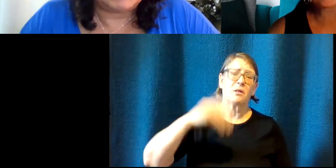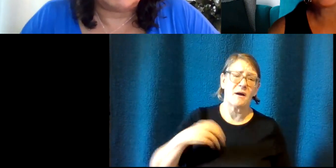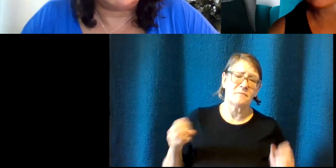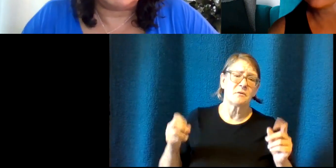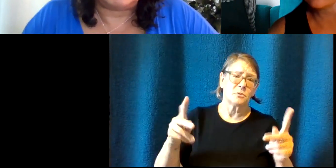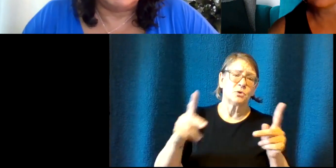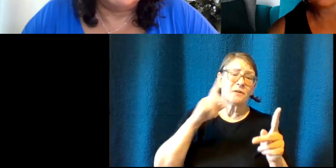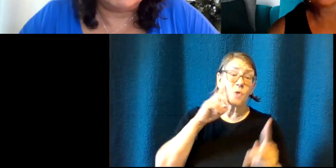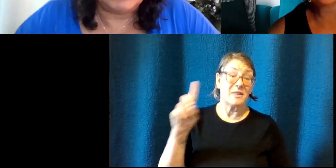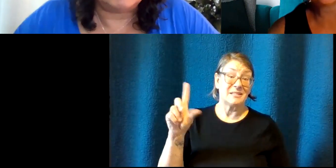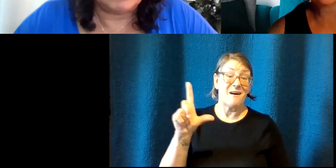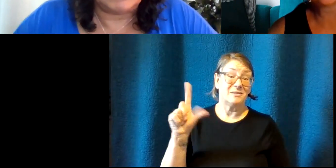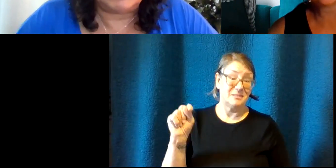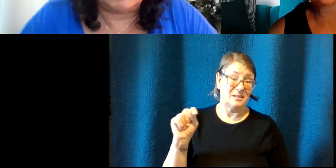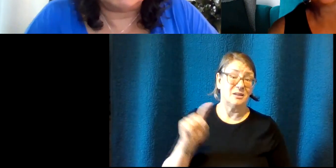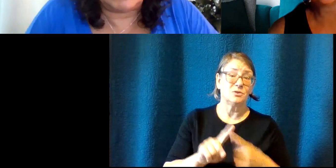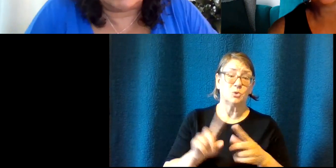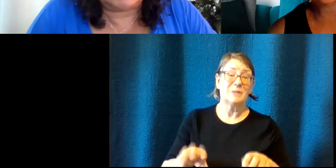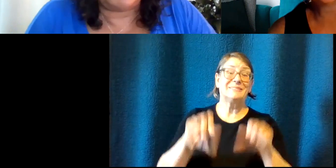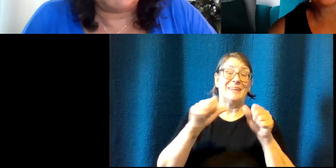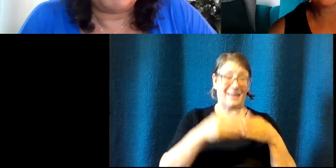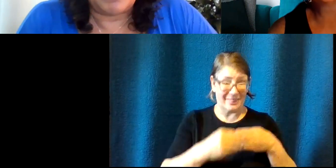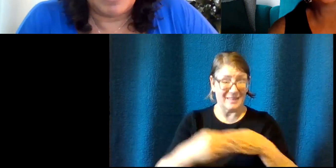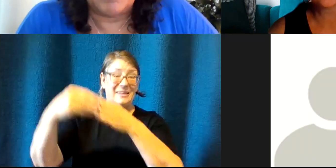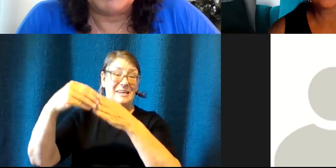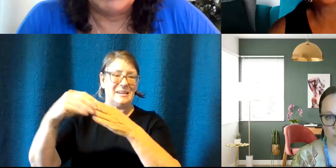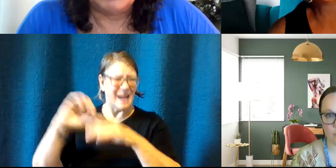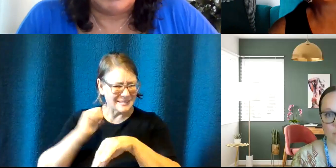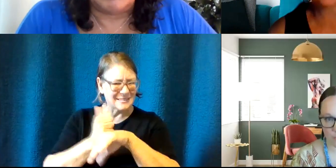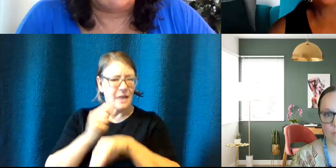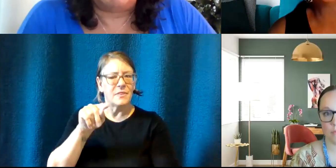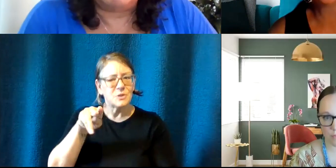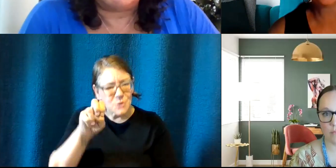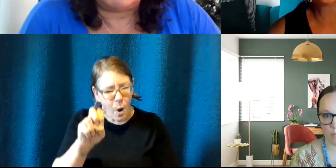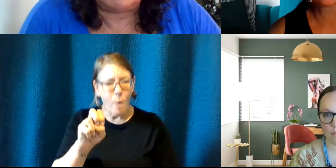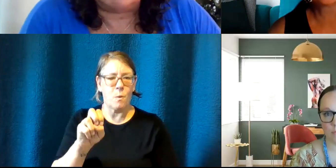opportunity for the DLT to take the lead and set the tone for how